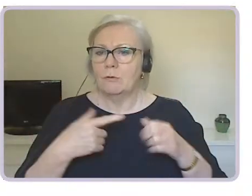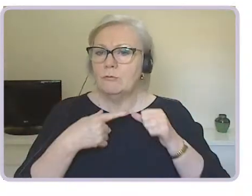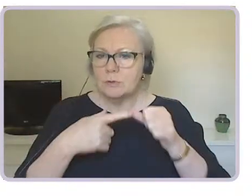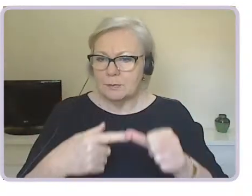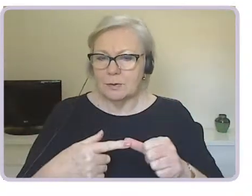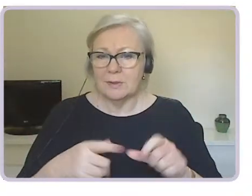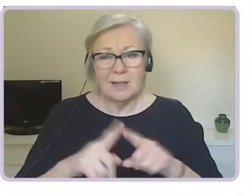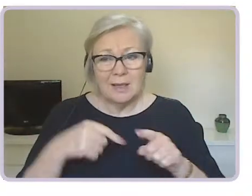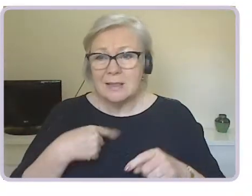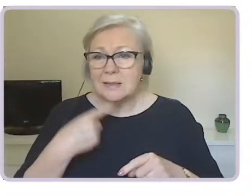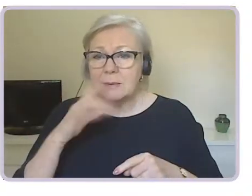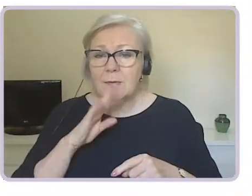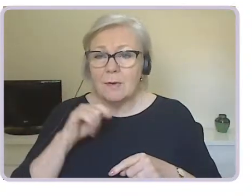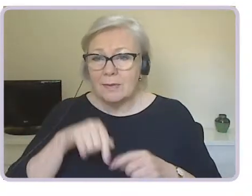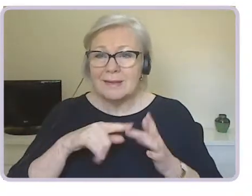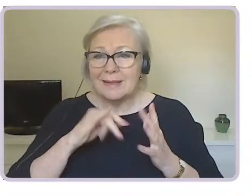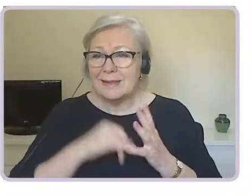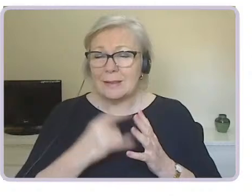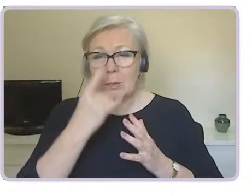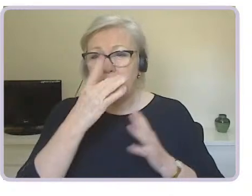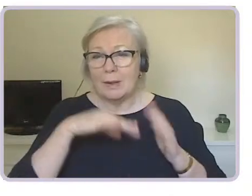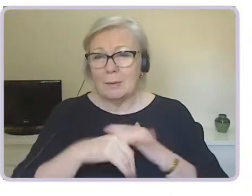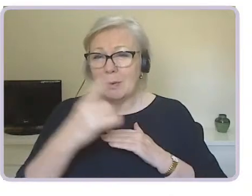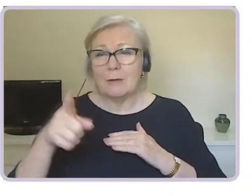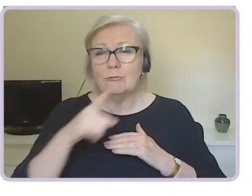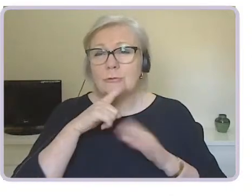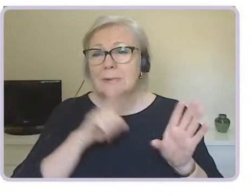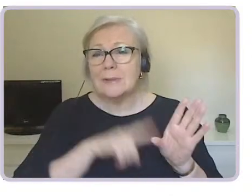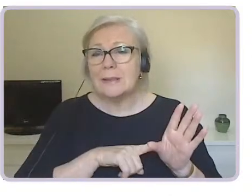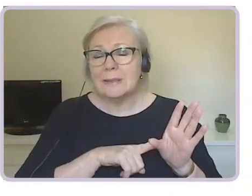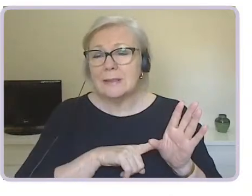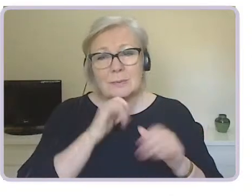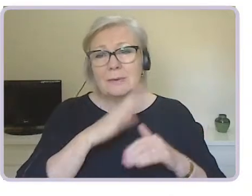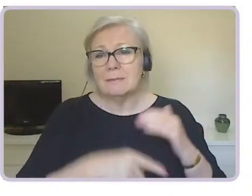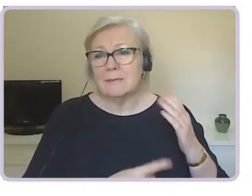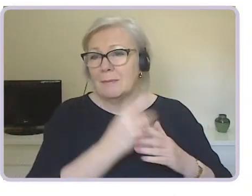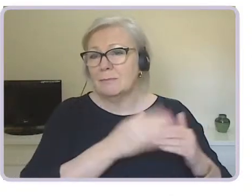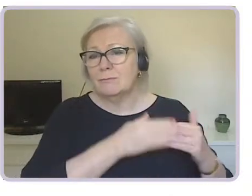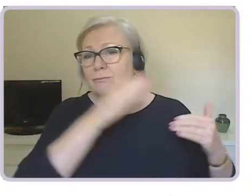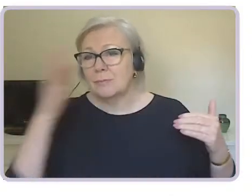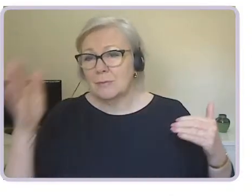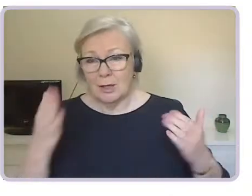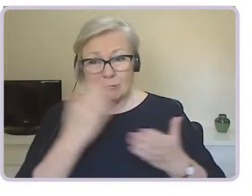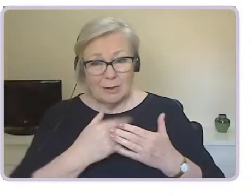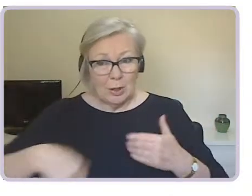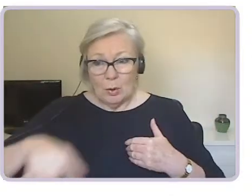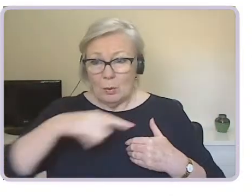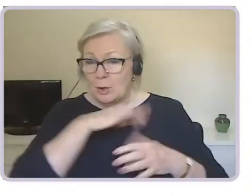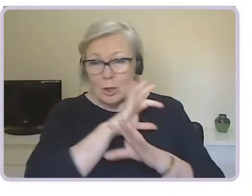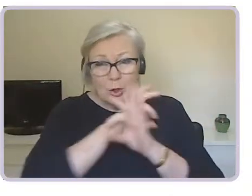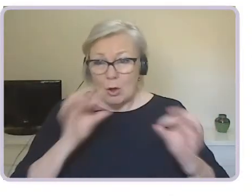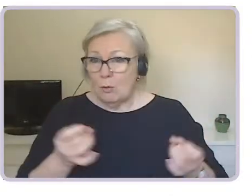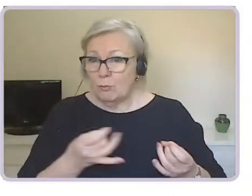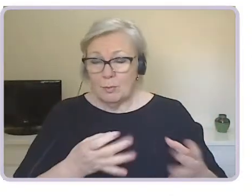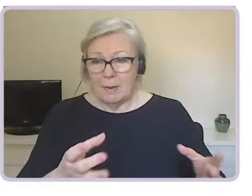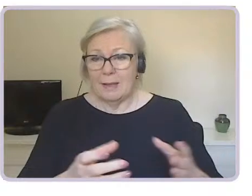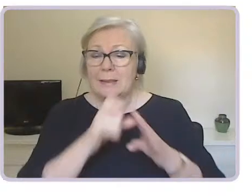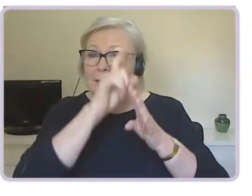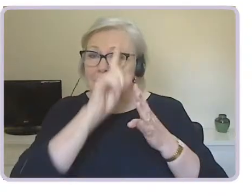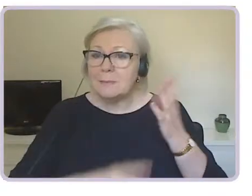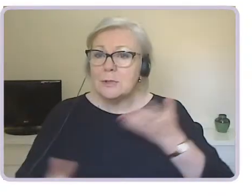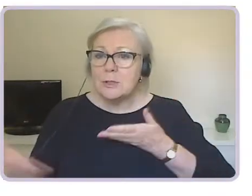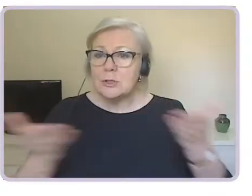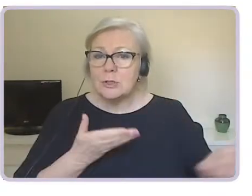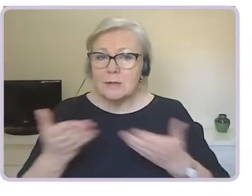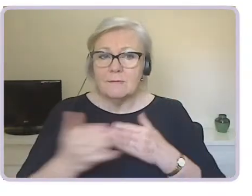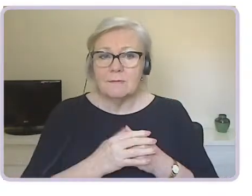is a once in 100-year event, and none of us were prepared. Disability services are not health